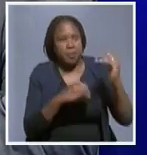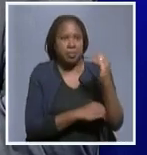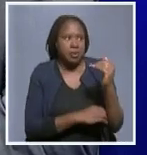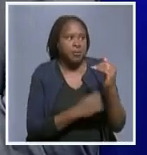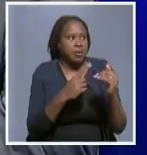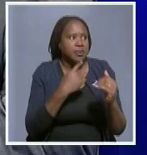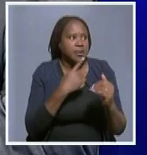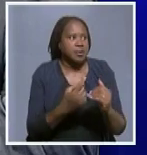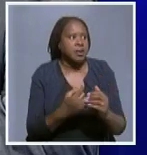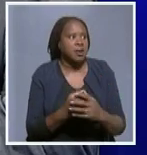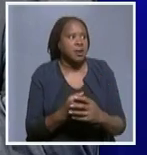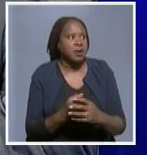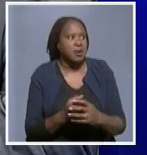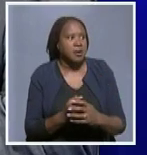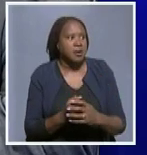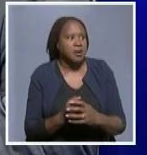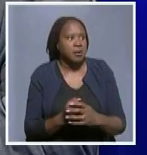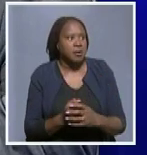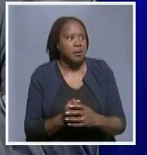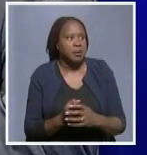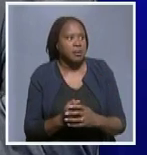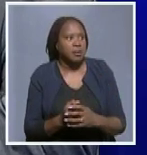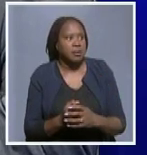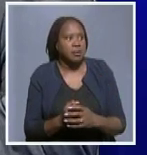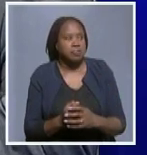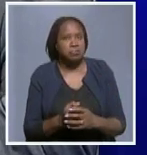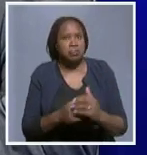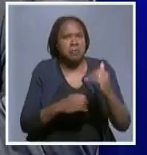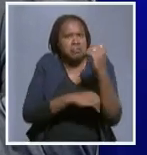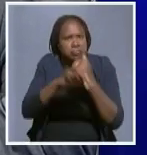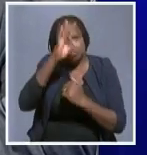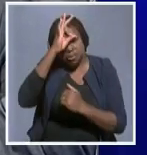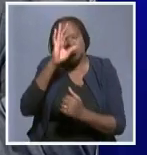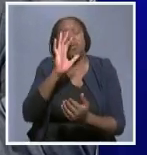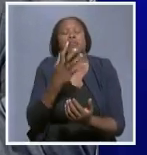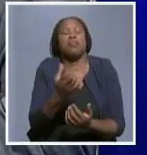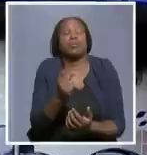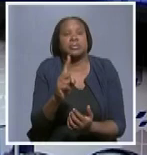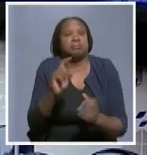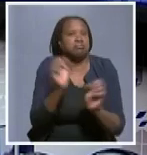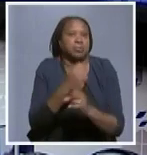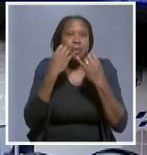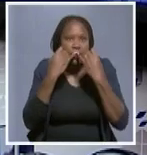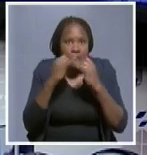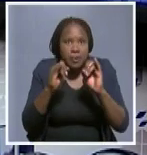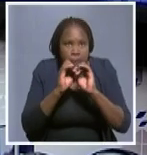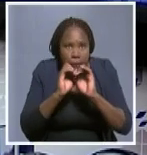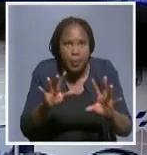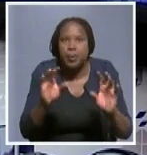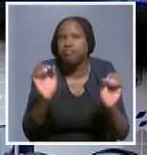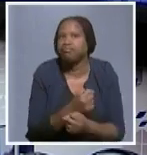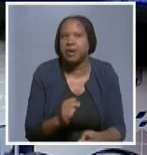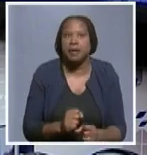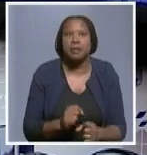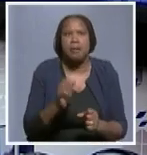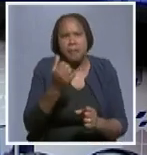we cannot give statistics in terms of what is in those police stations. So privacy is secure. Oh, definitely.